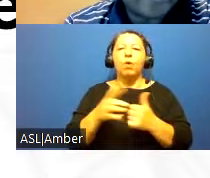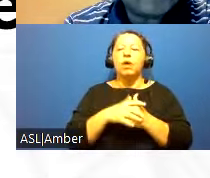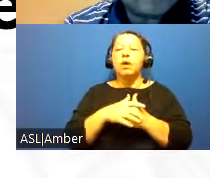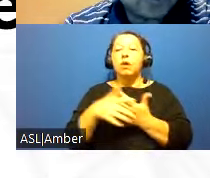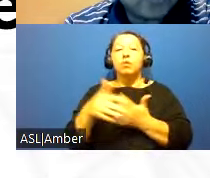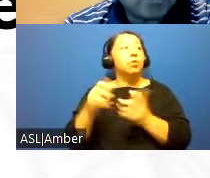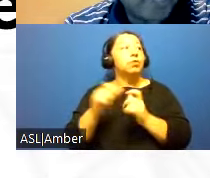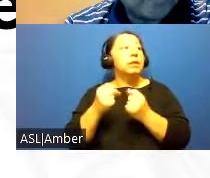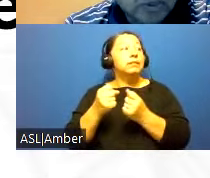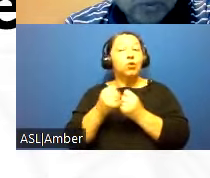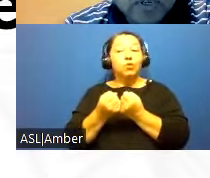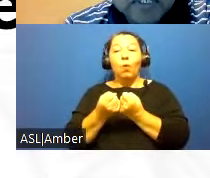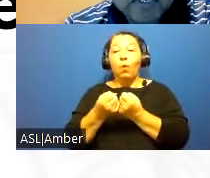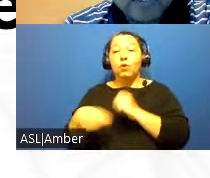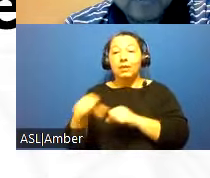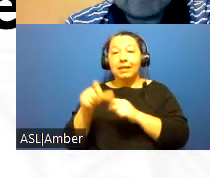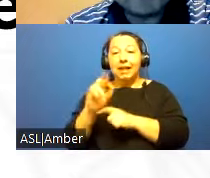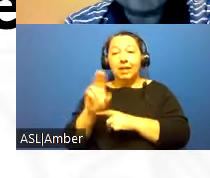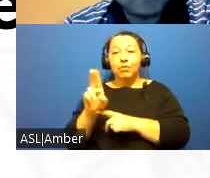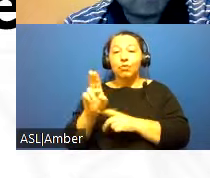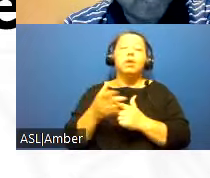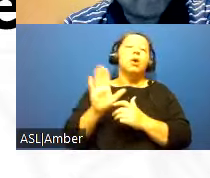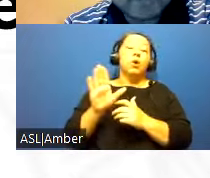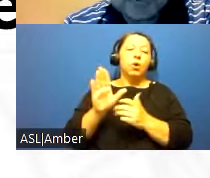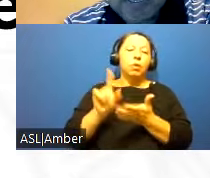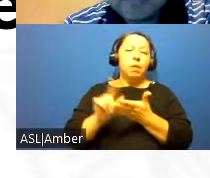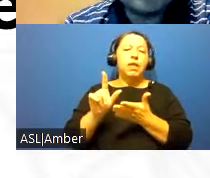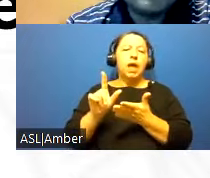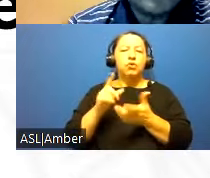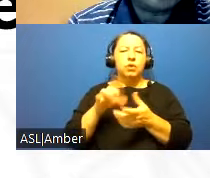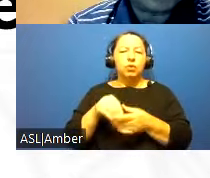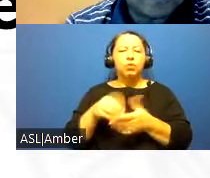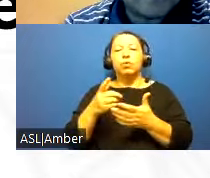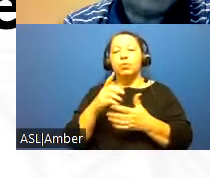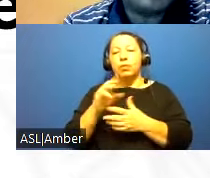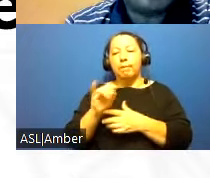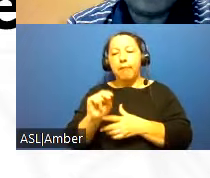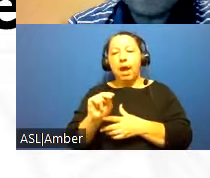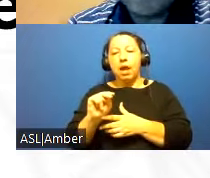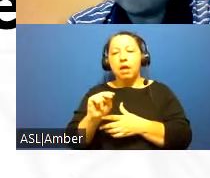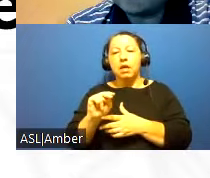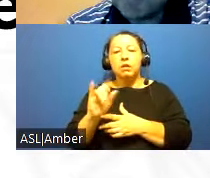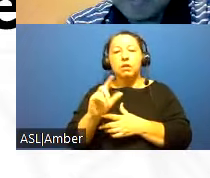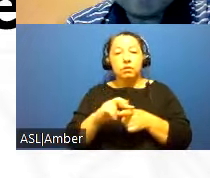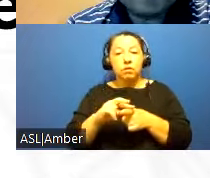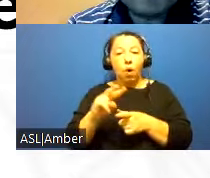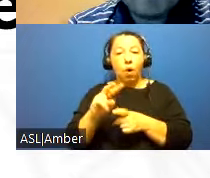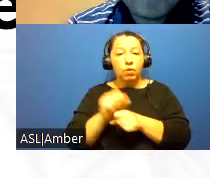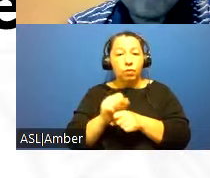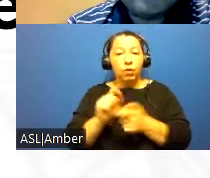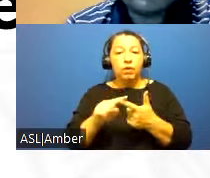Her publications include Maya Saltworks, In Search of Maya Sea Traders, and Salt, White Gold of the Ancient